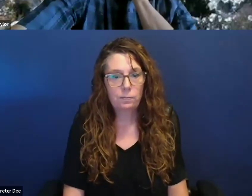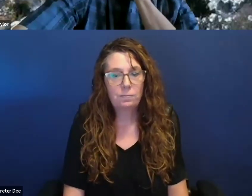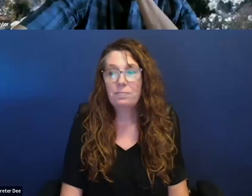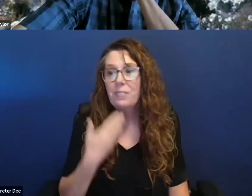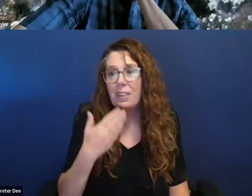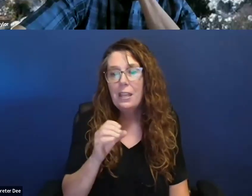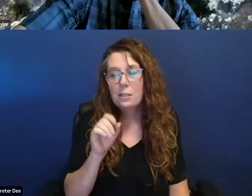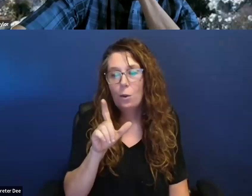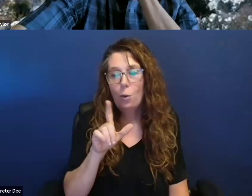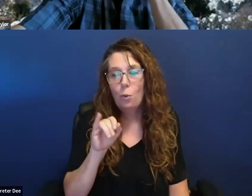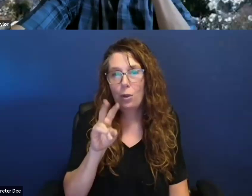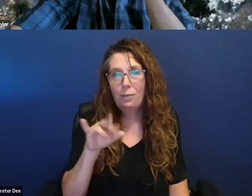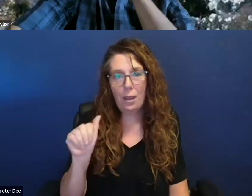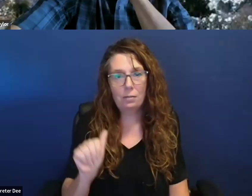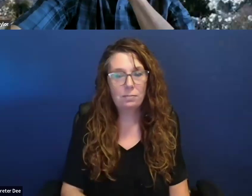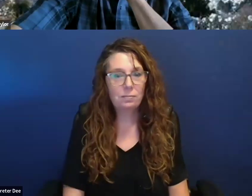Thank you, Olivia.